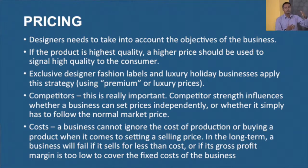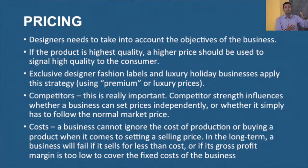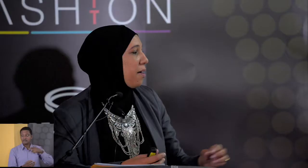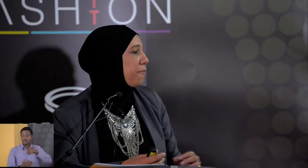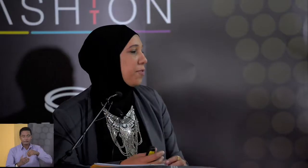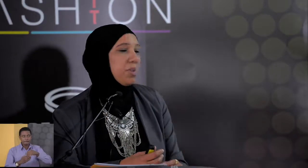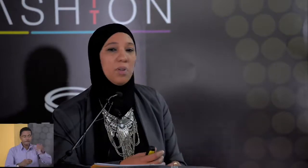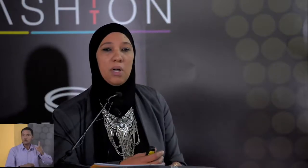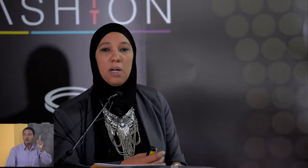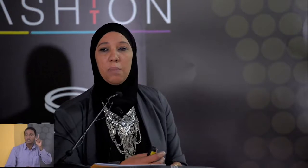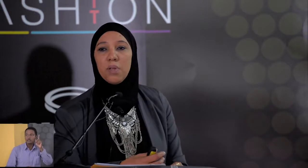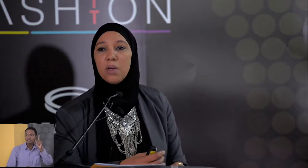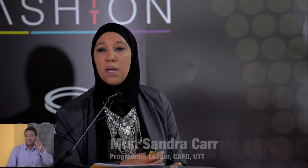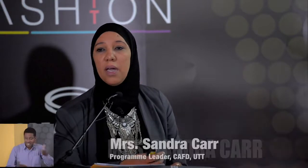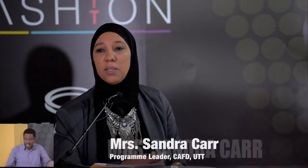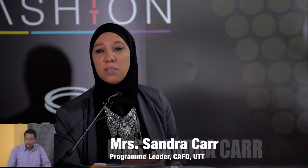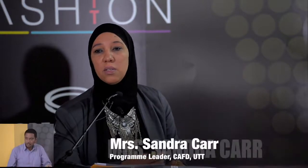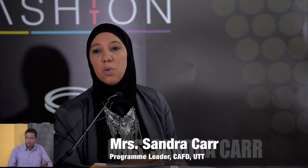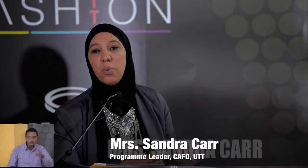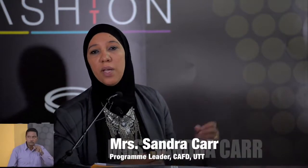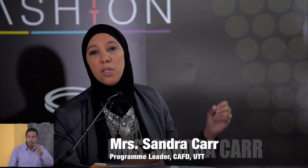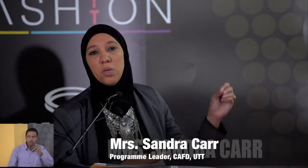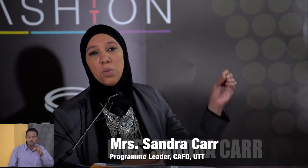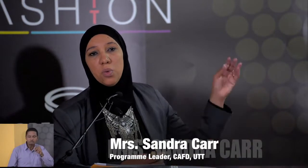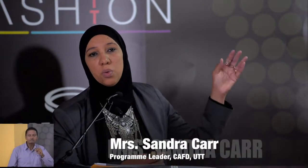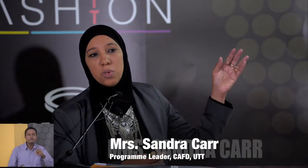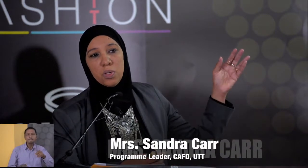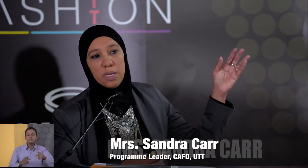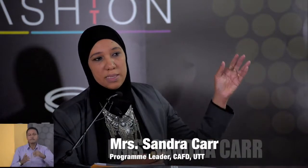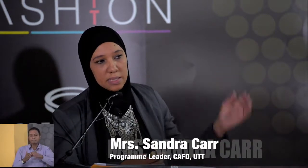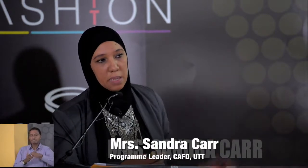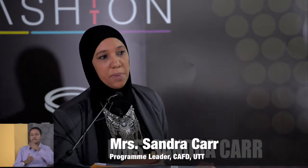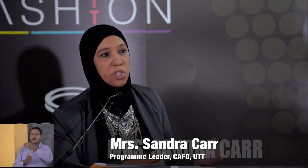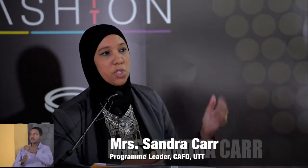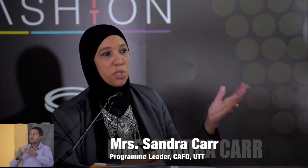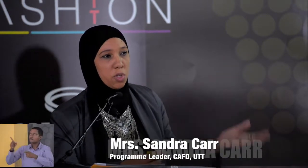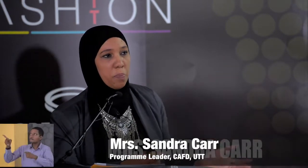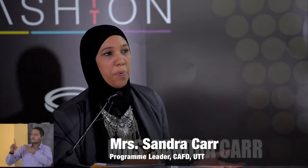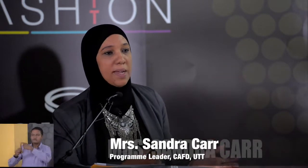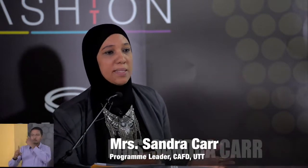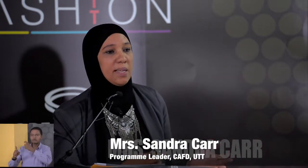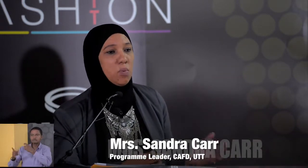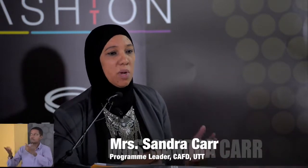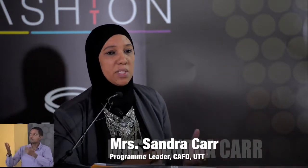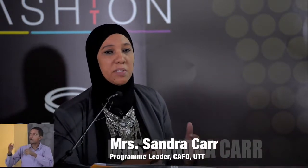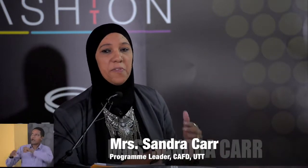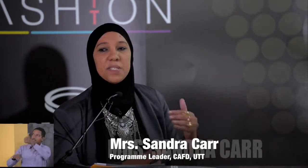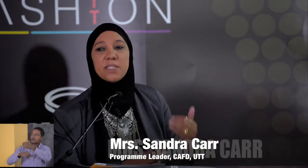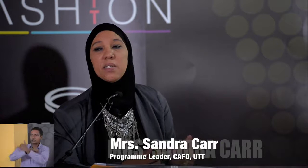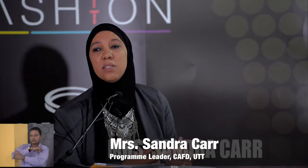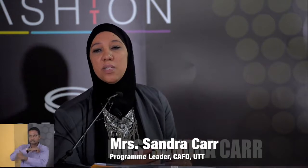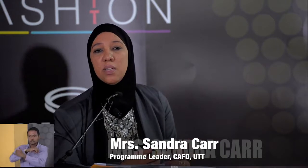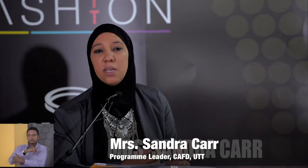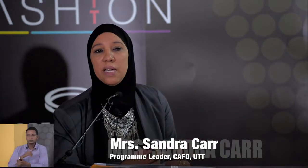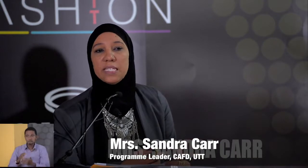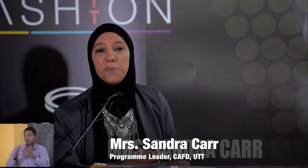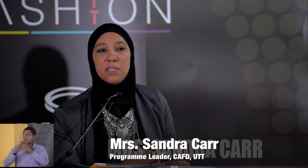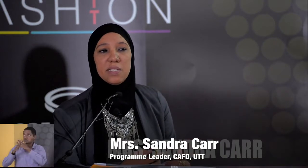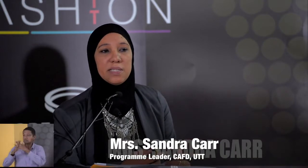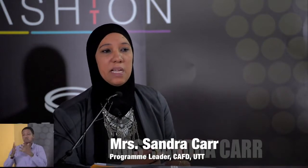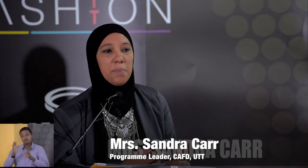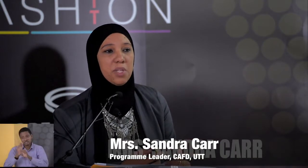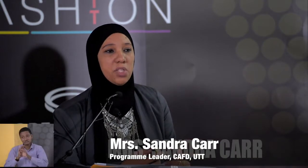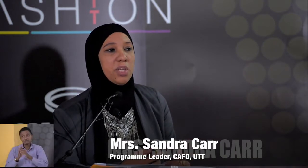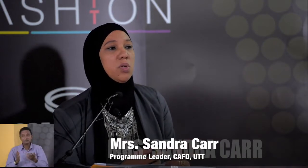things that you have to look at when you establish your price. And once the facility has